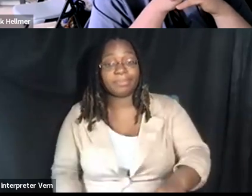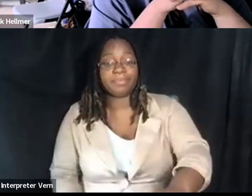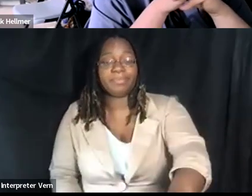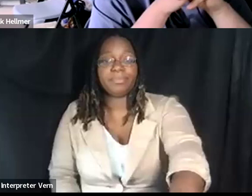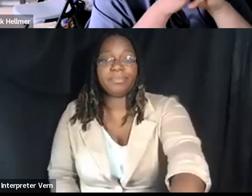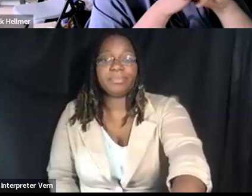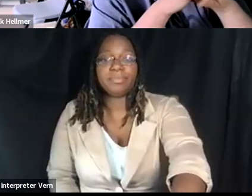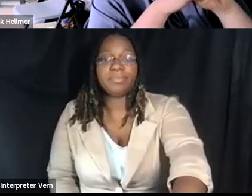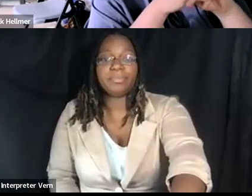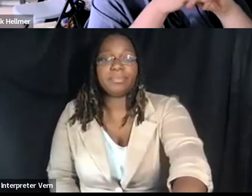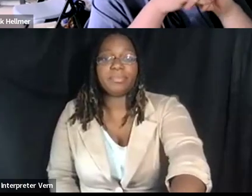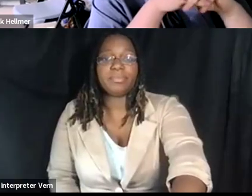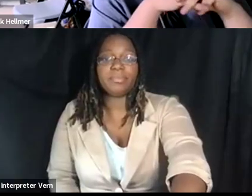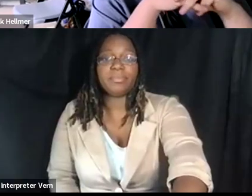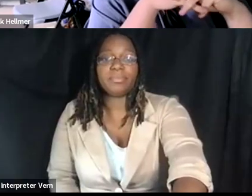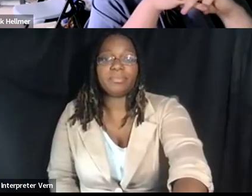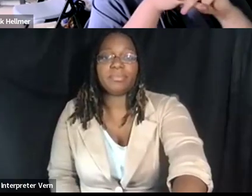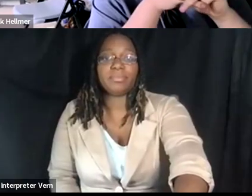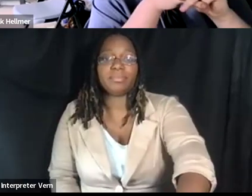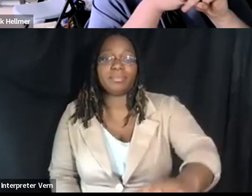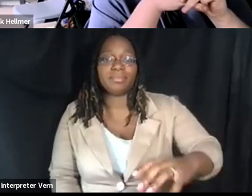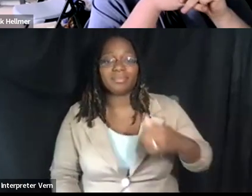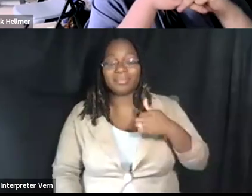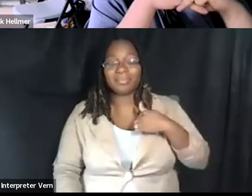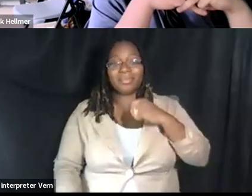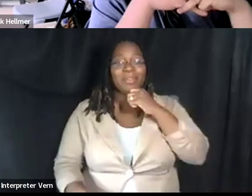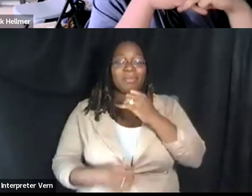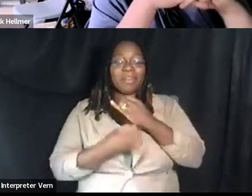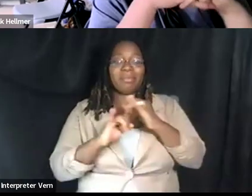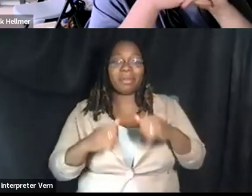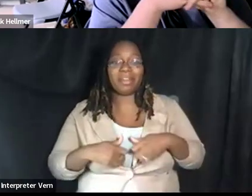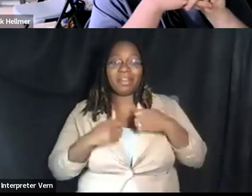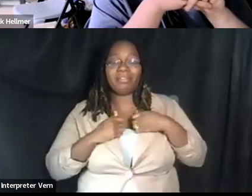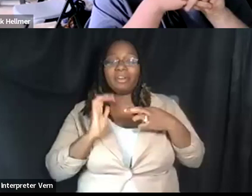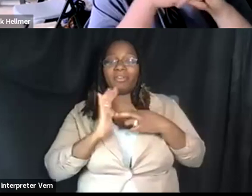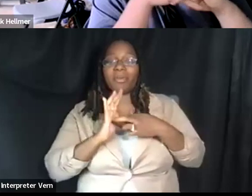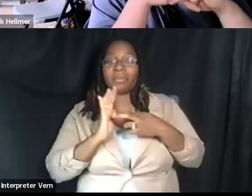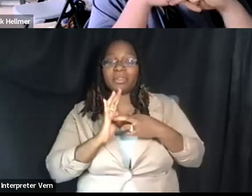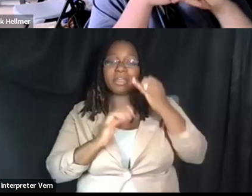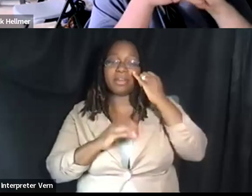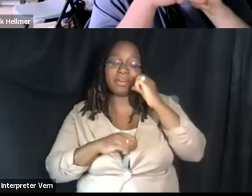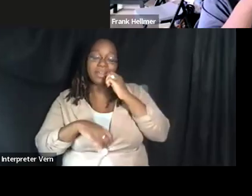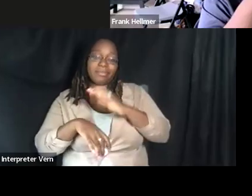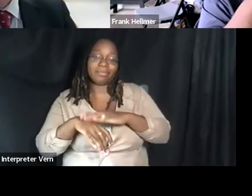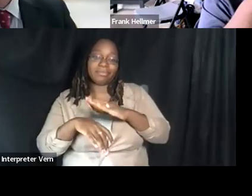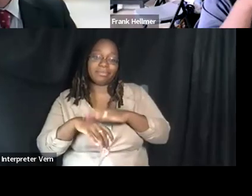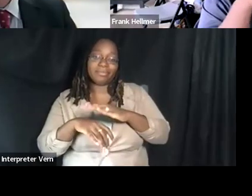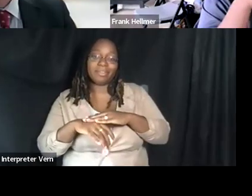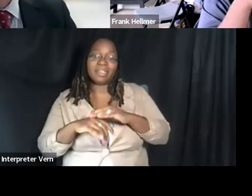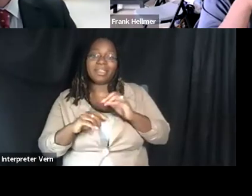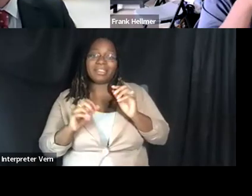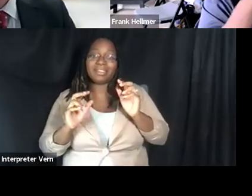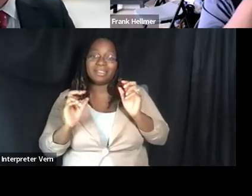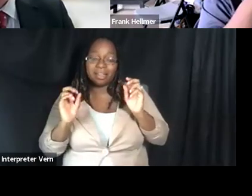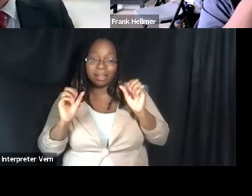Yeah, and I would not be an independent living representative if I didn't also flag that this is an excellent space